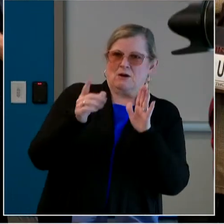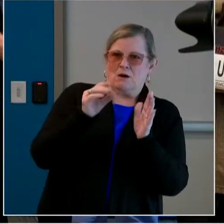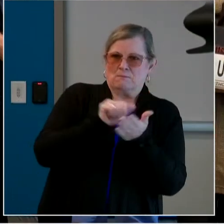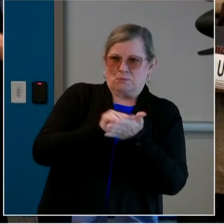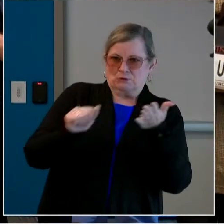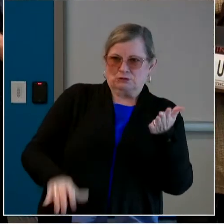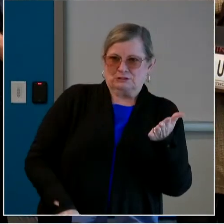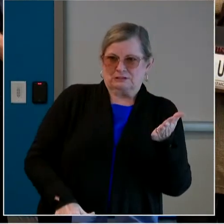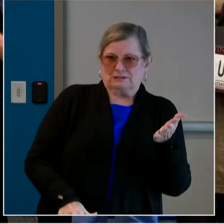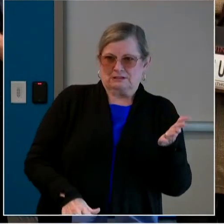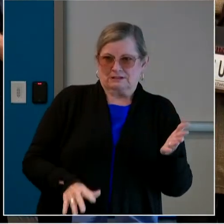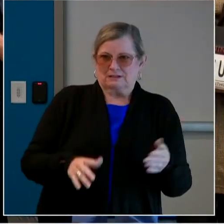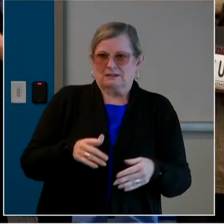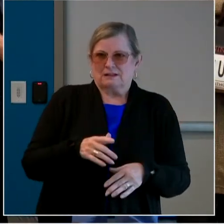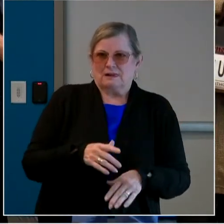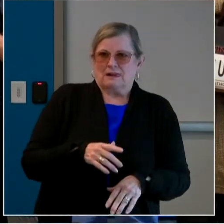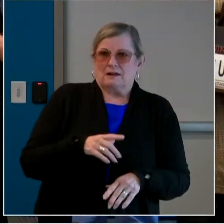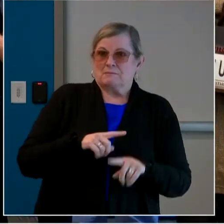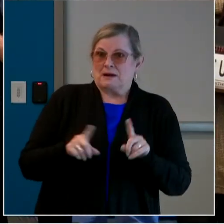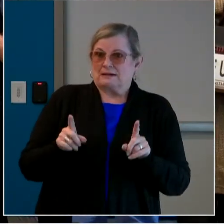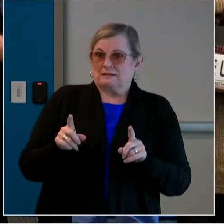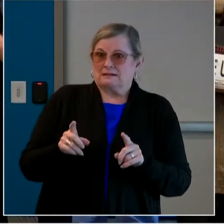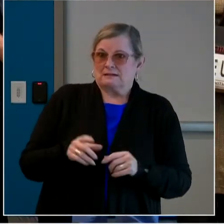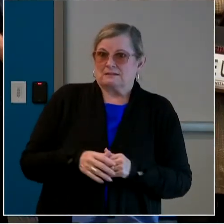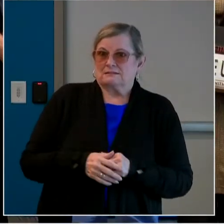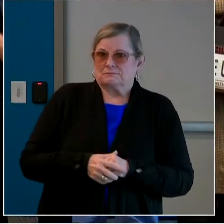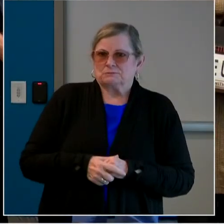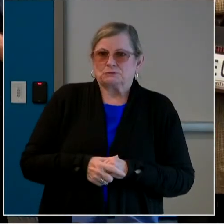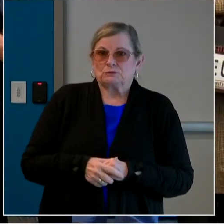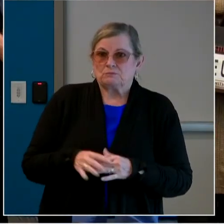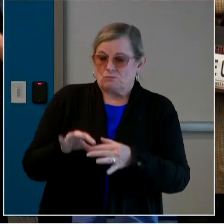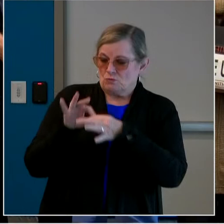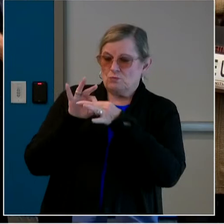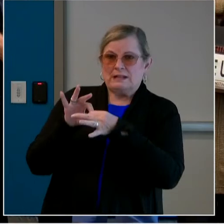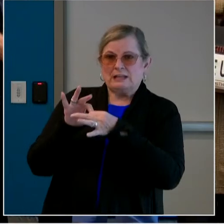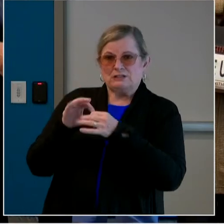But when it comes to the district,